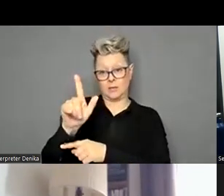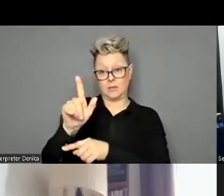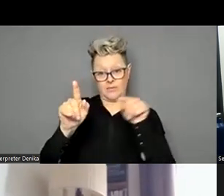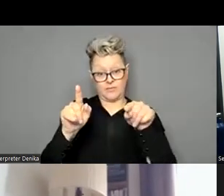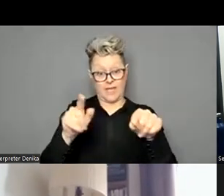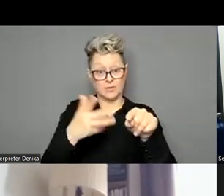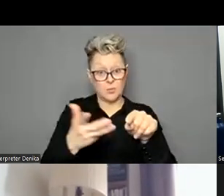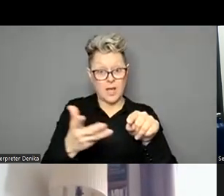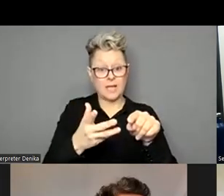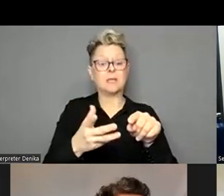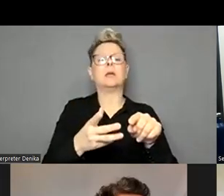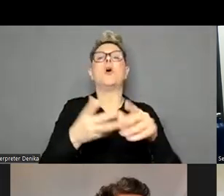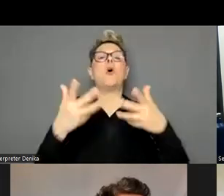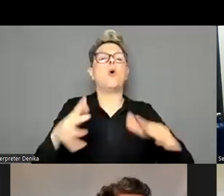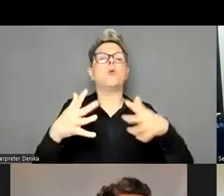be